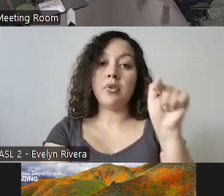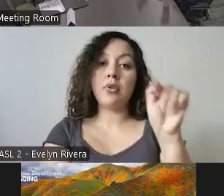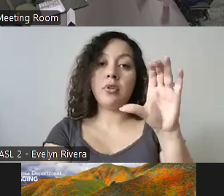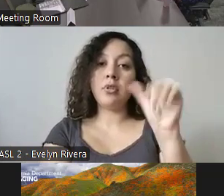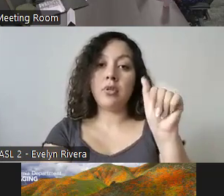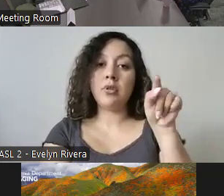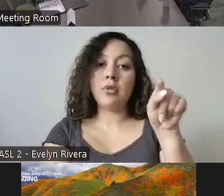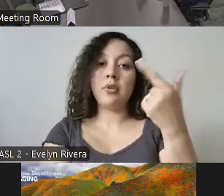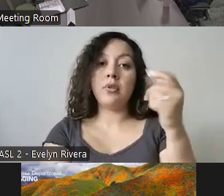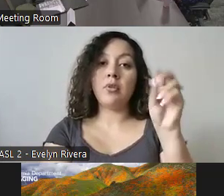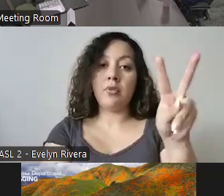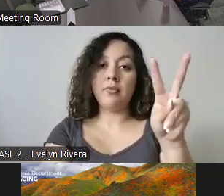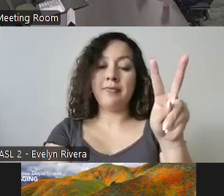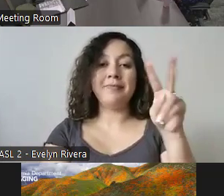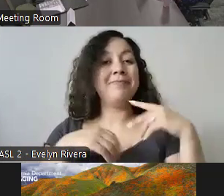engage@aging.ca.gov.